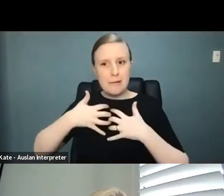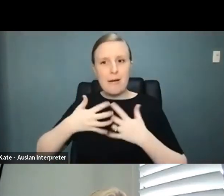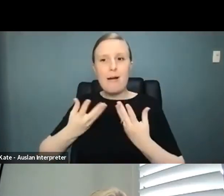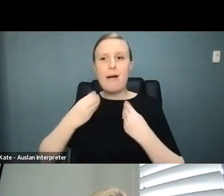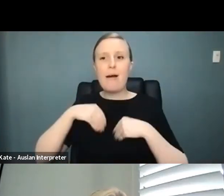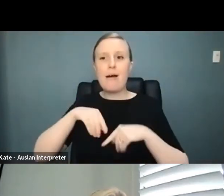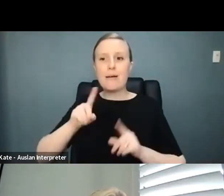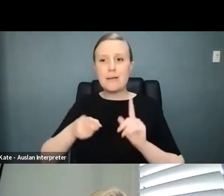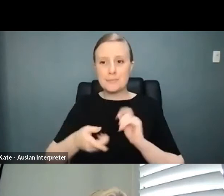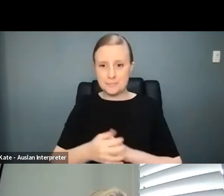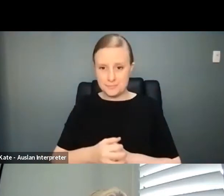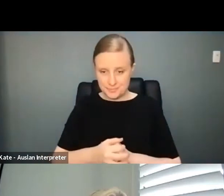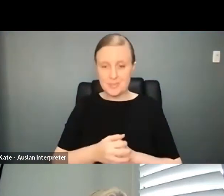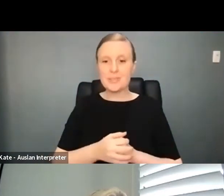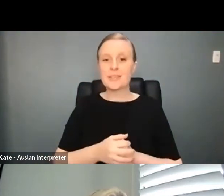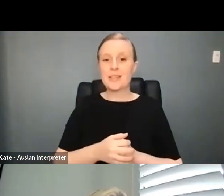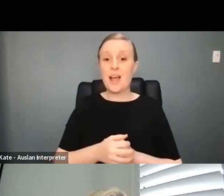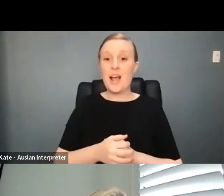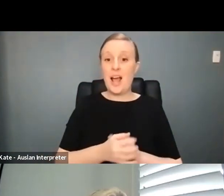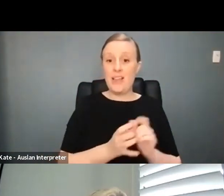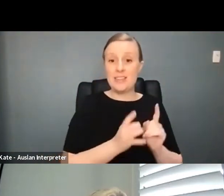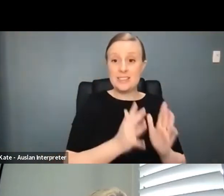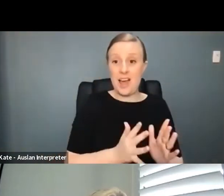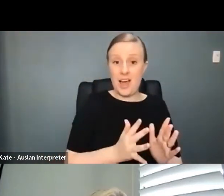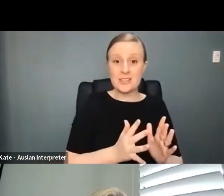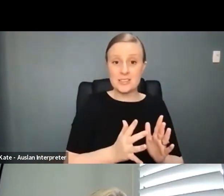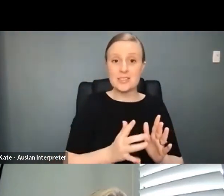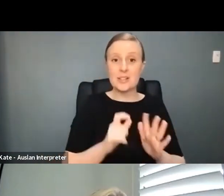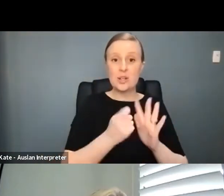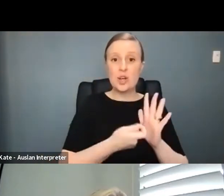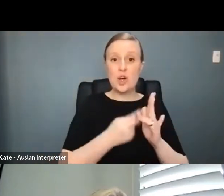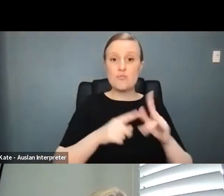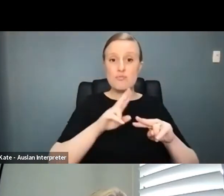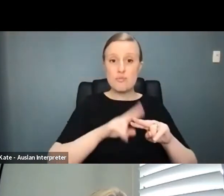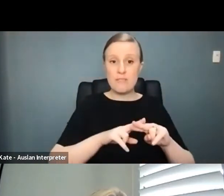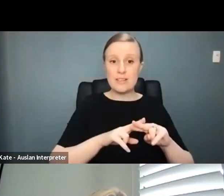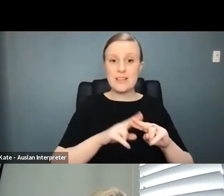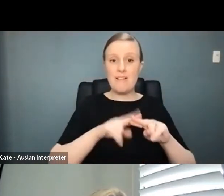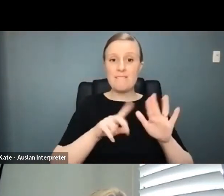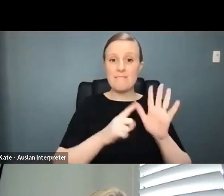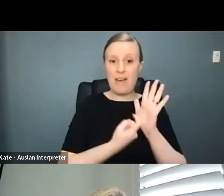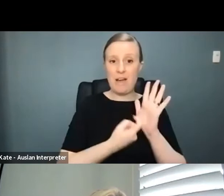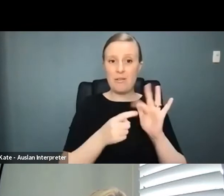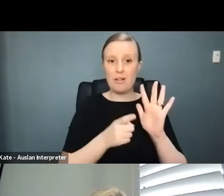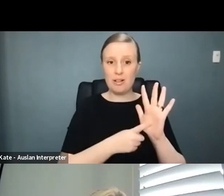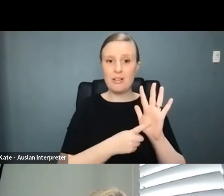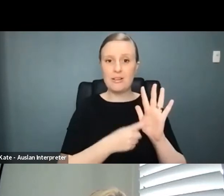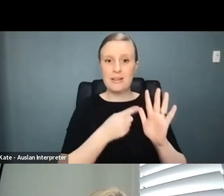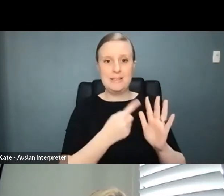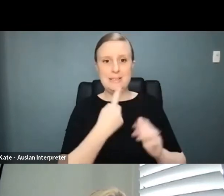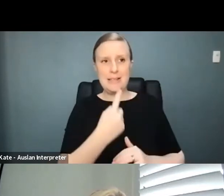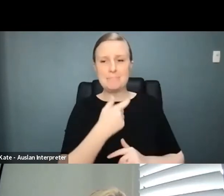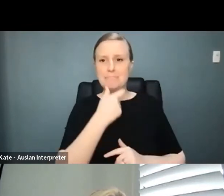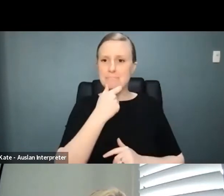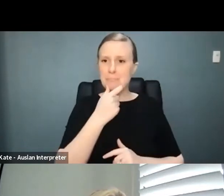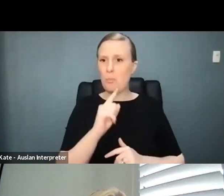kicked it off to begin with when he said, you know, well, what do we think is happening, you know, around this? And so I think we now give ourselves